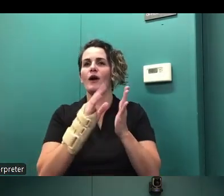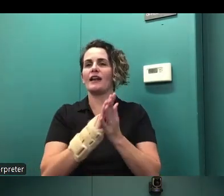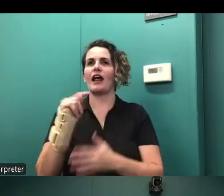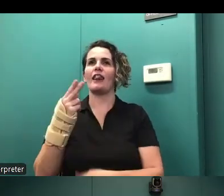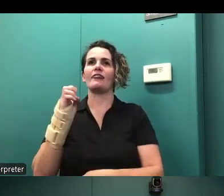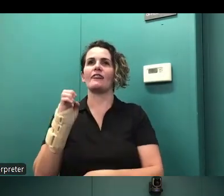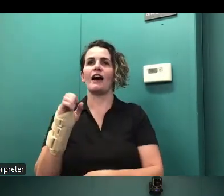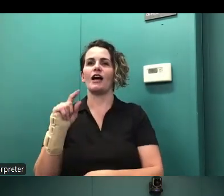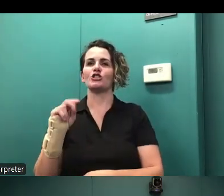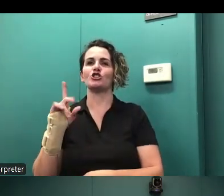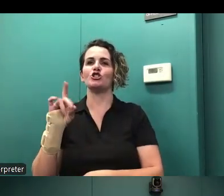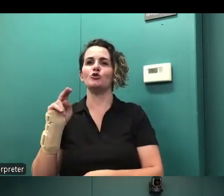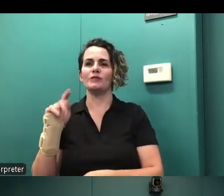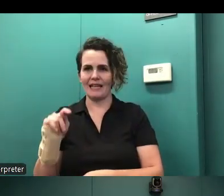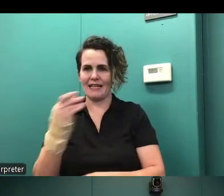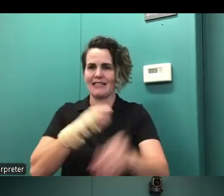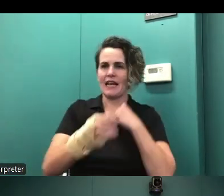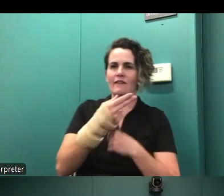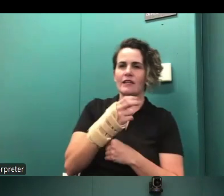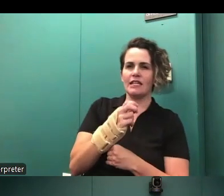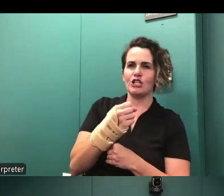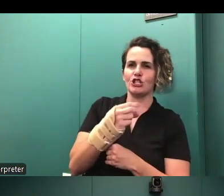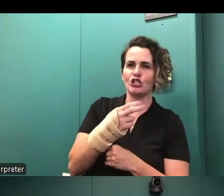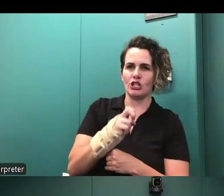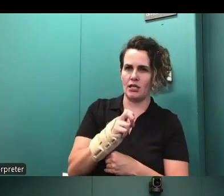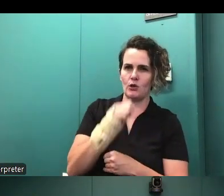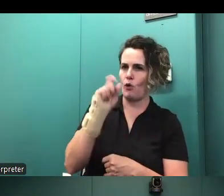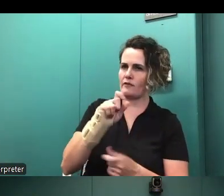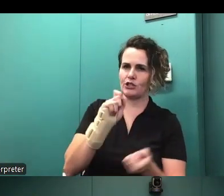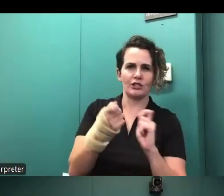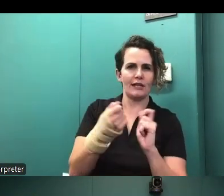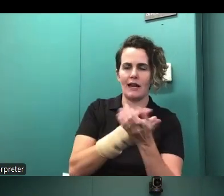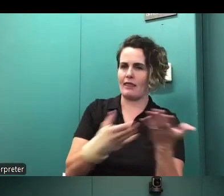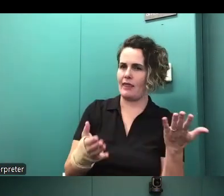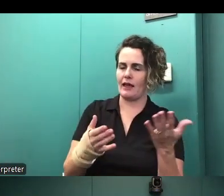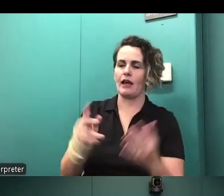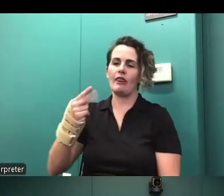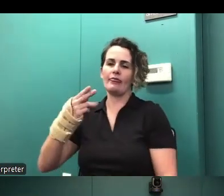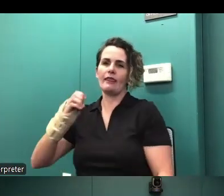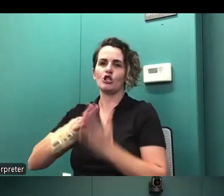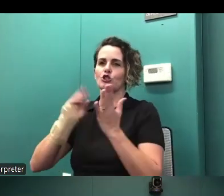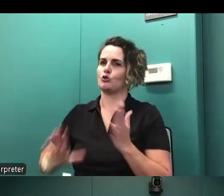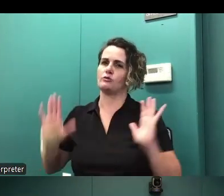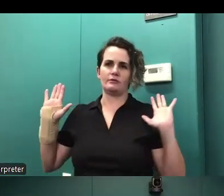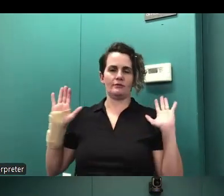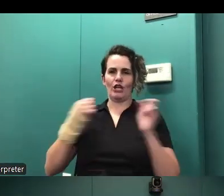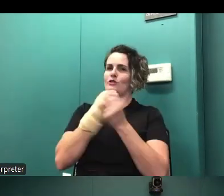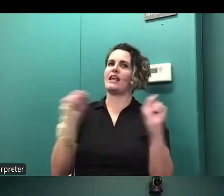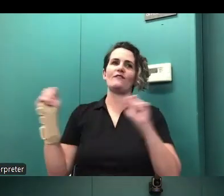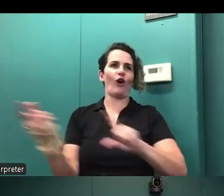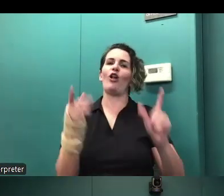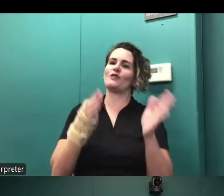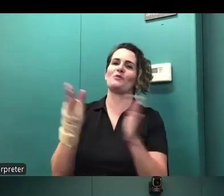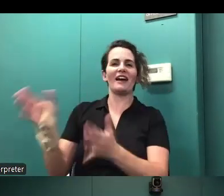everywhere I write he or she. Because then I don't have to change anything. Yes. You're safe in all ways. In all the ways, right?